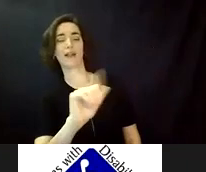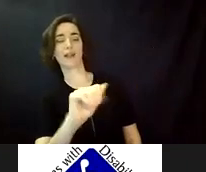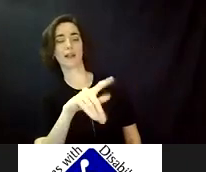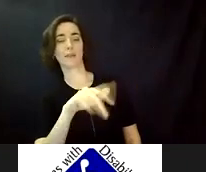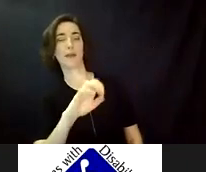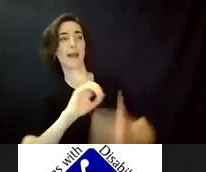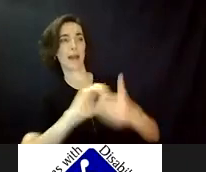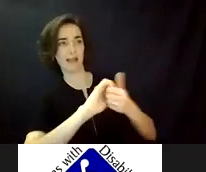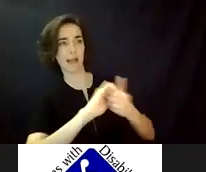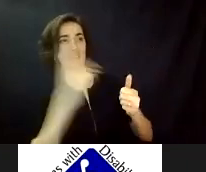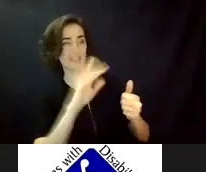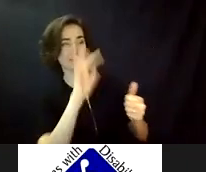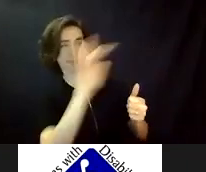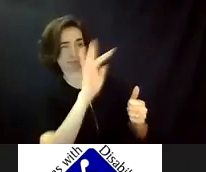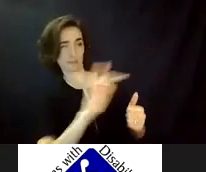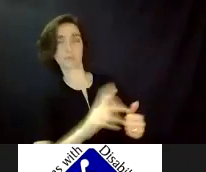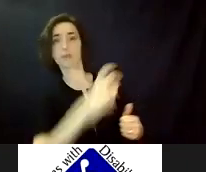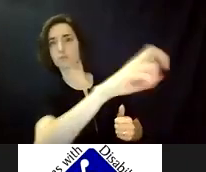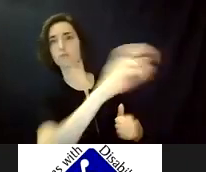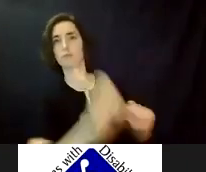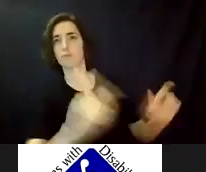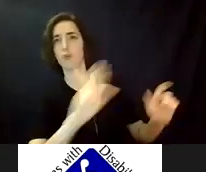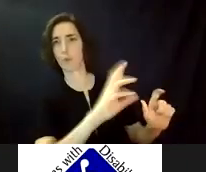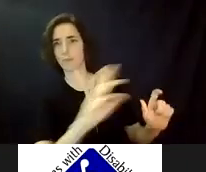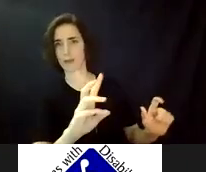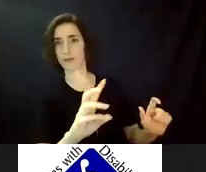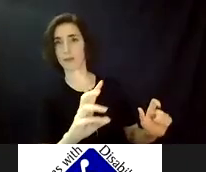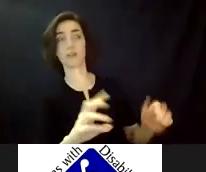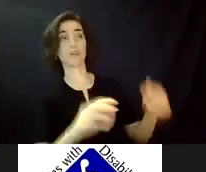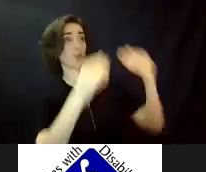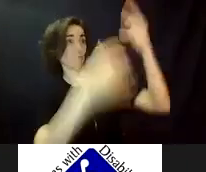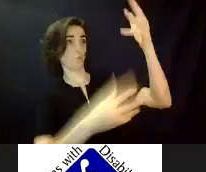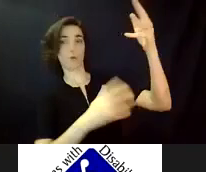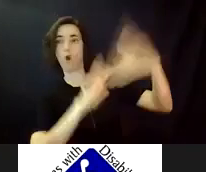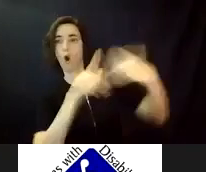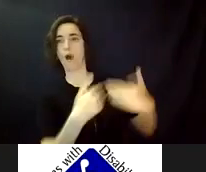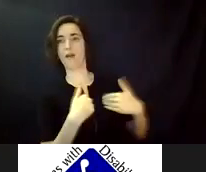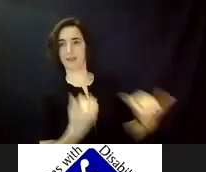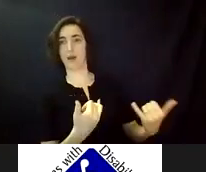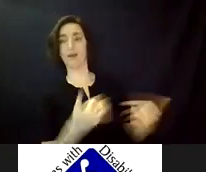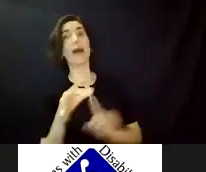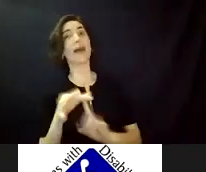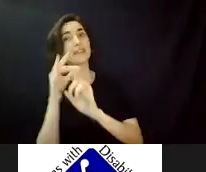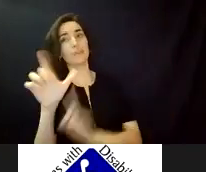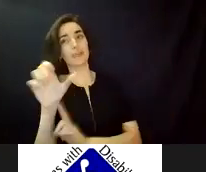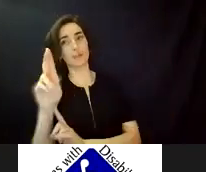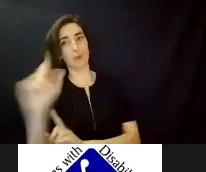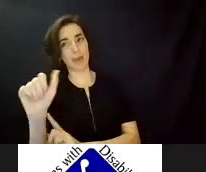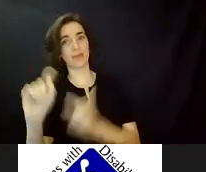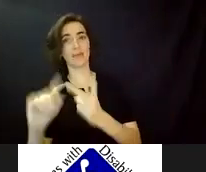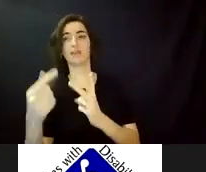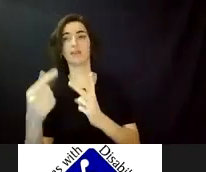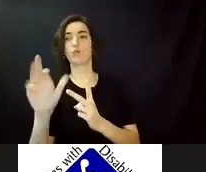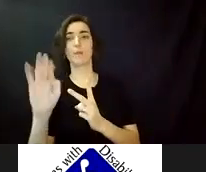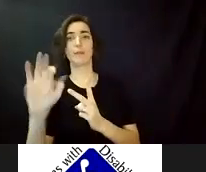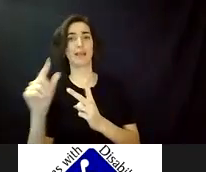programs. And what is there is what currently exists, except LSUA and Grambling are working diligently